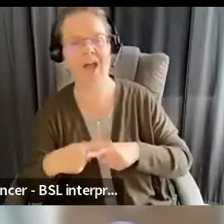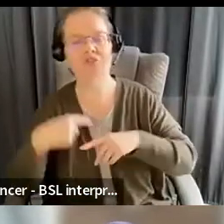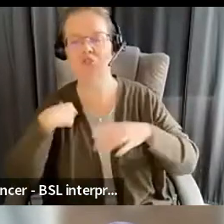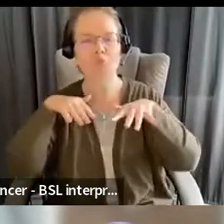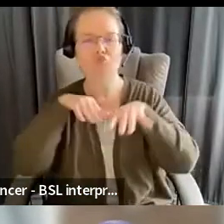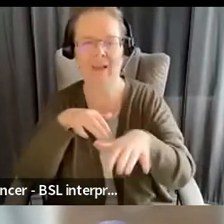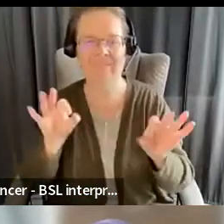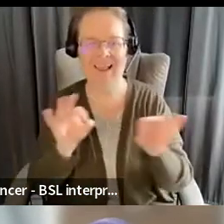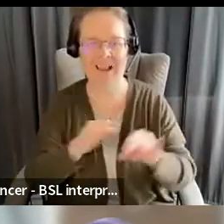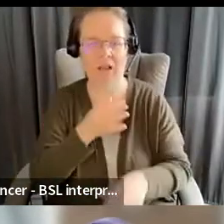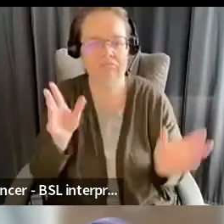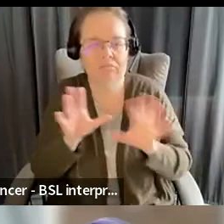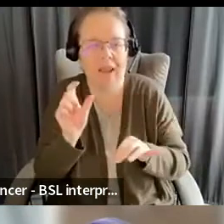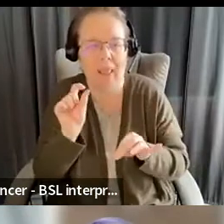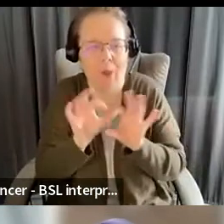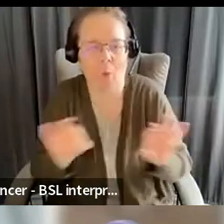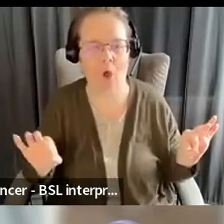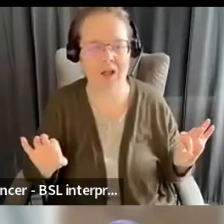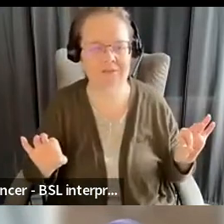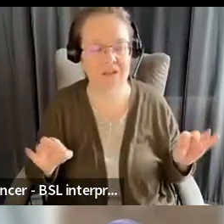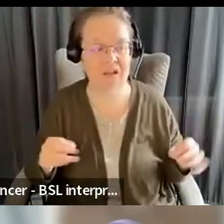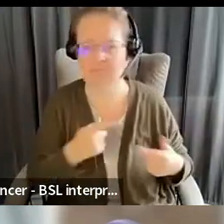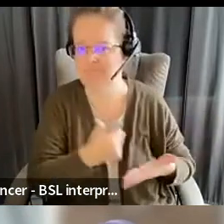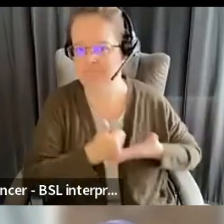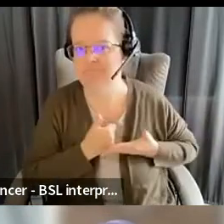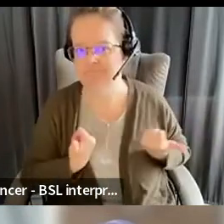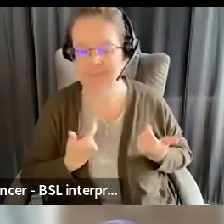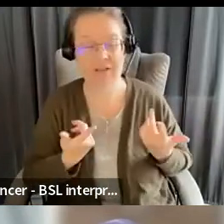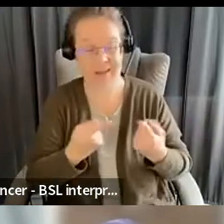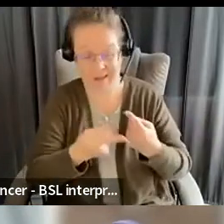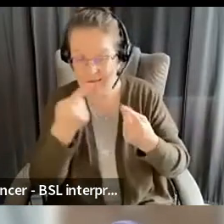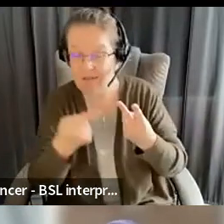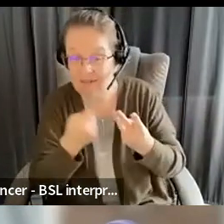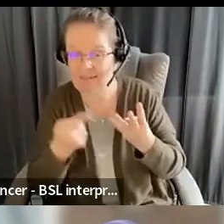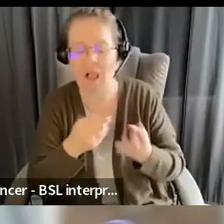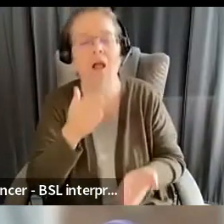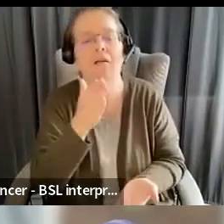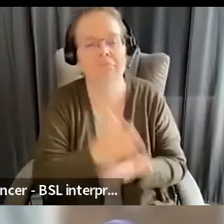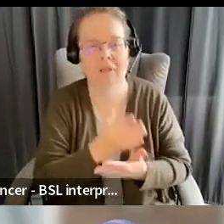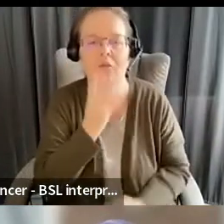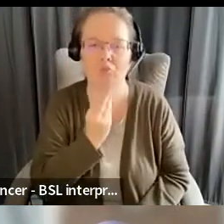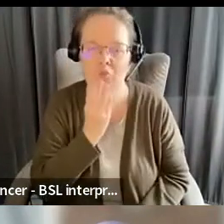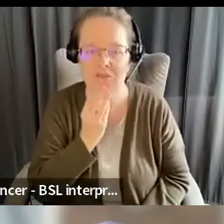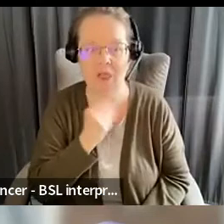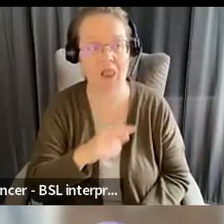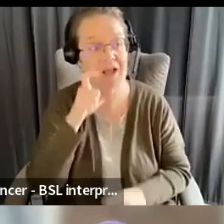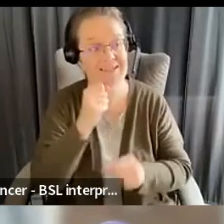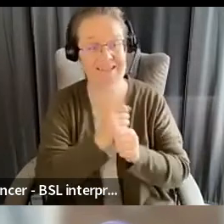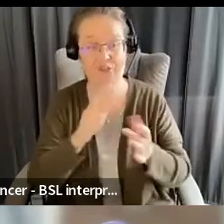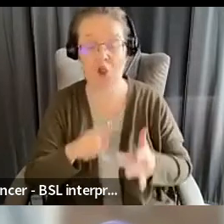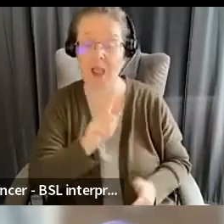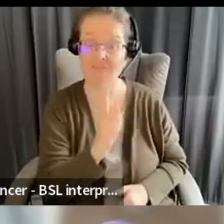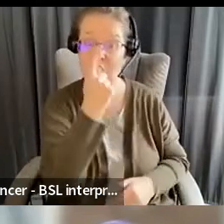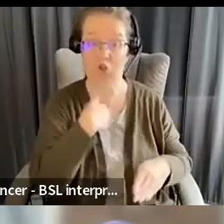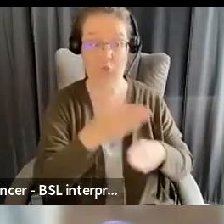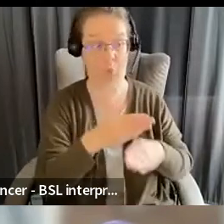I don't have a meltdown in the car on the way home. And those sorts of things for me have been really, really useful. And actually CGI is the first place that I've worked